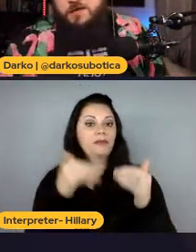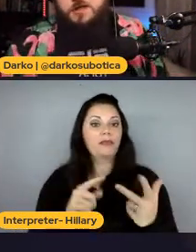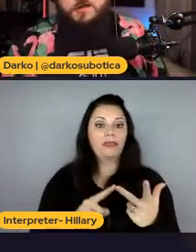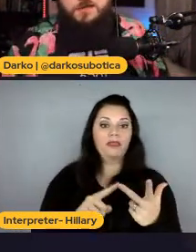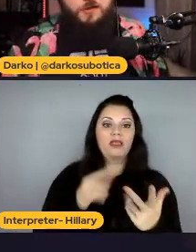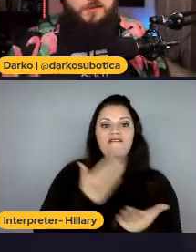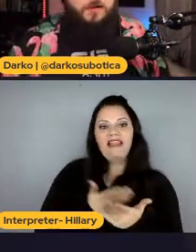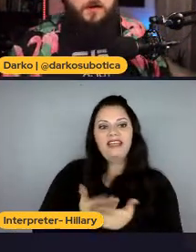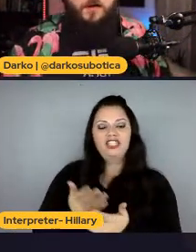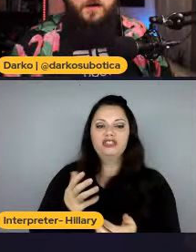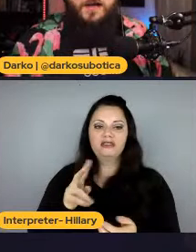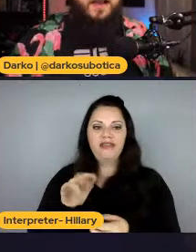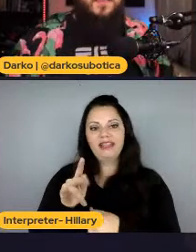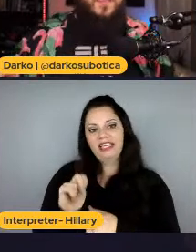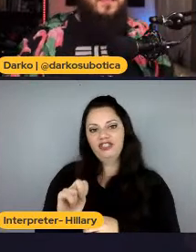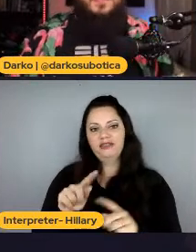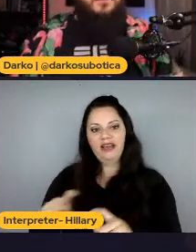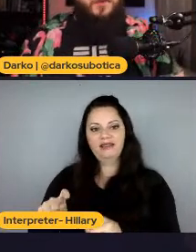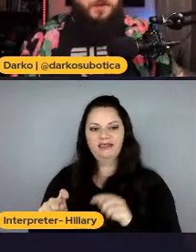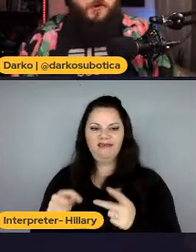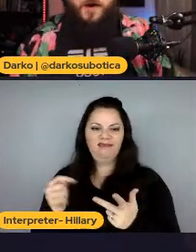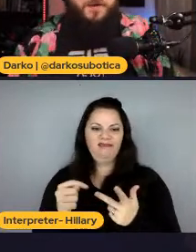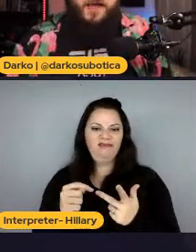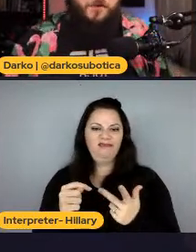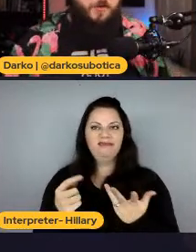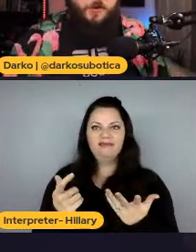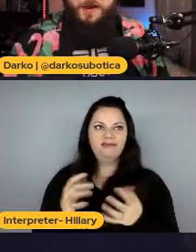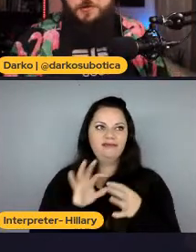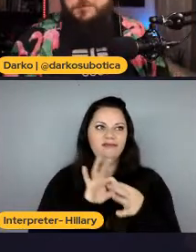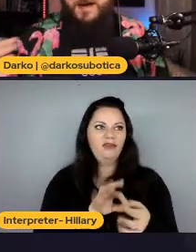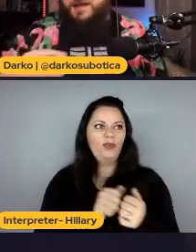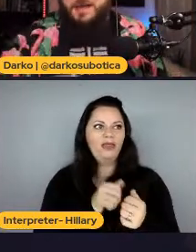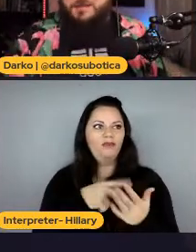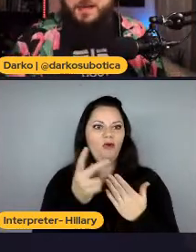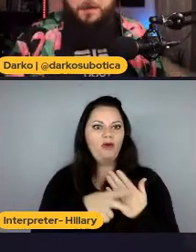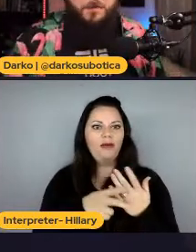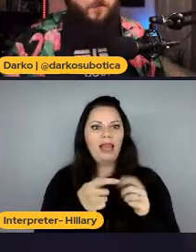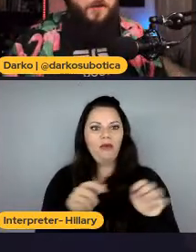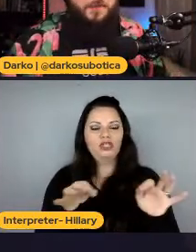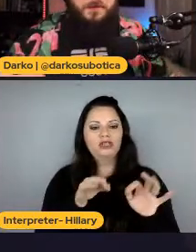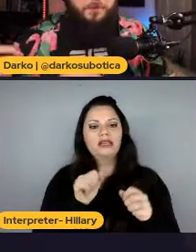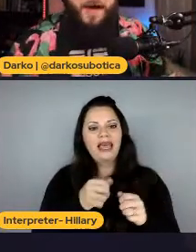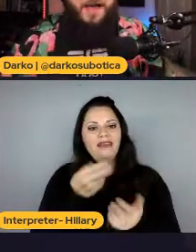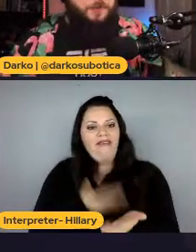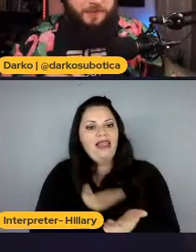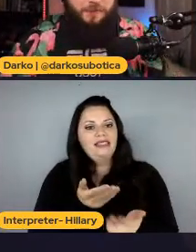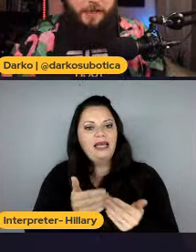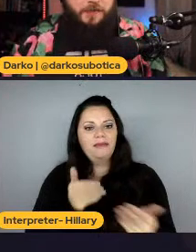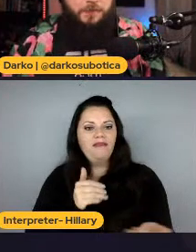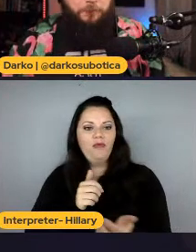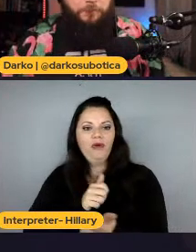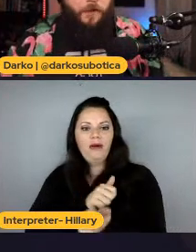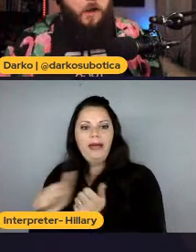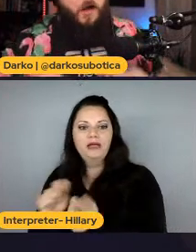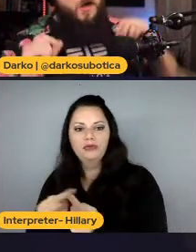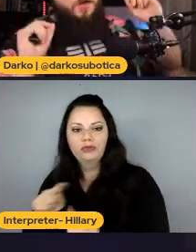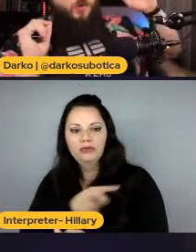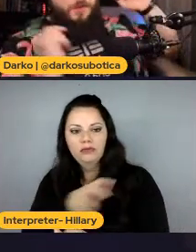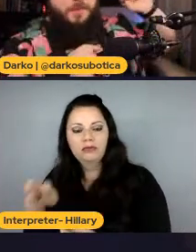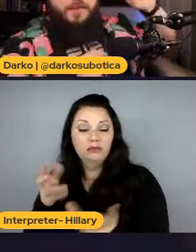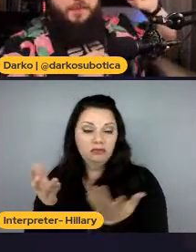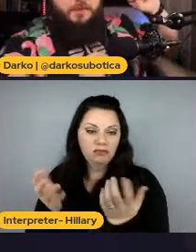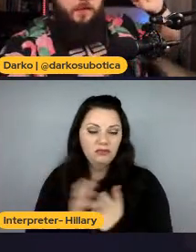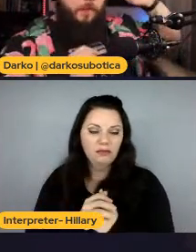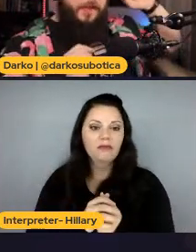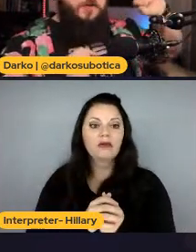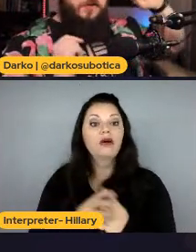And validation tests are just kind of the thing that comes with the programming language where you can actually validate data before it's being passed to something else. So with